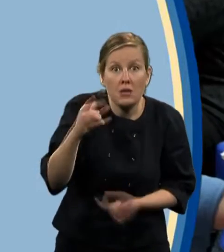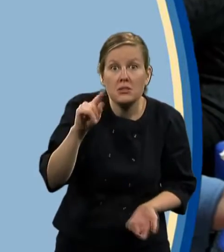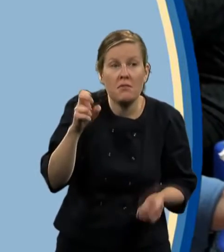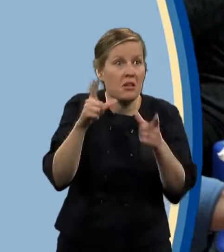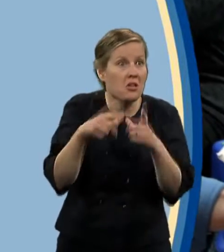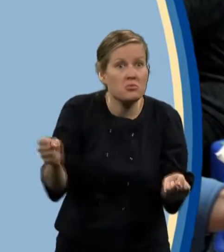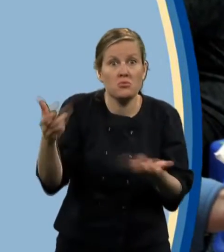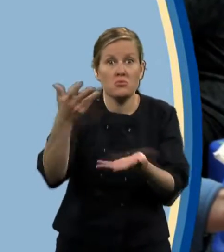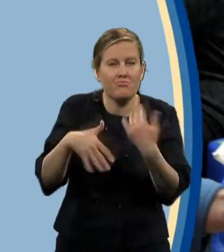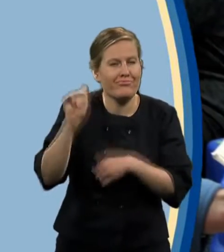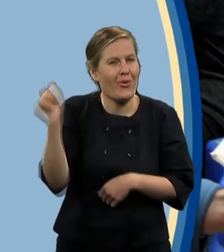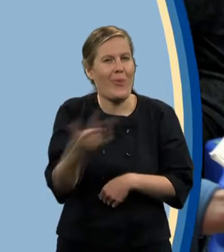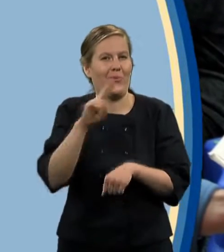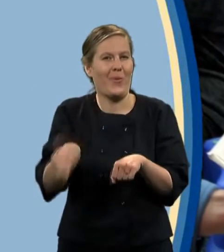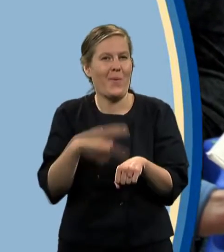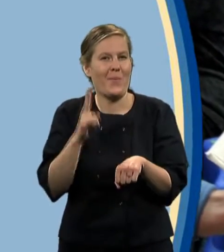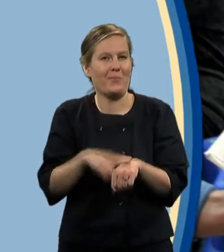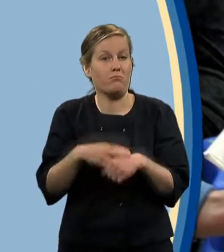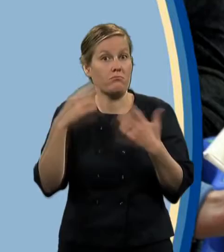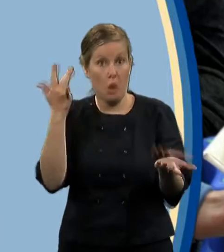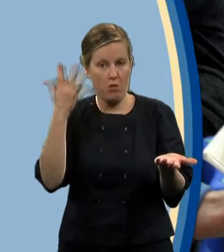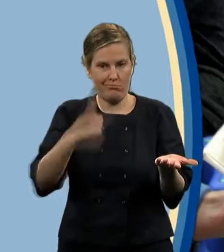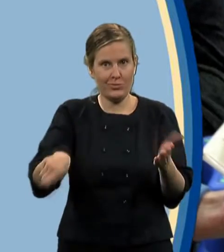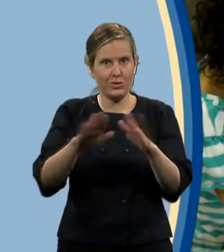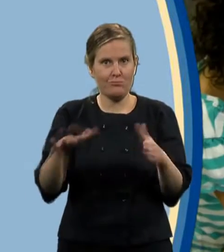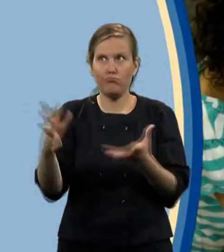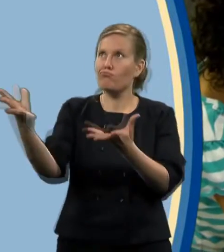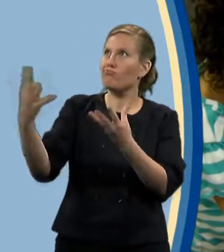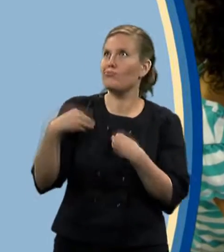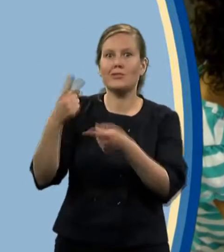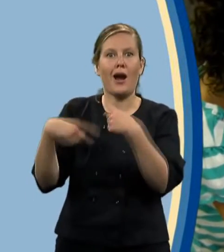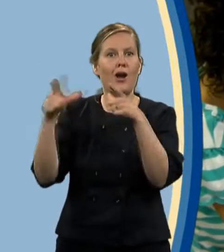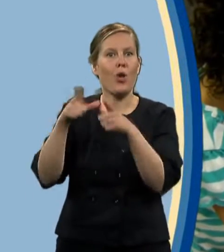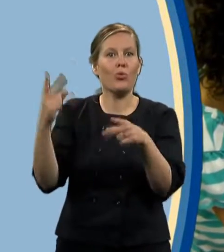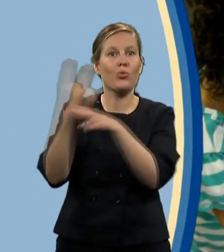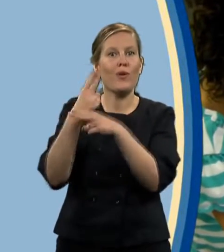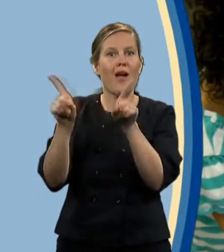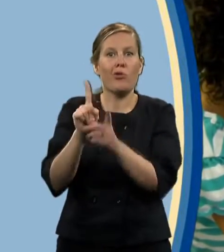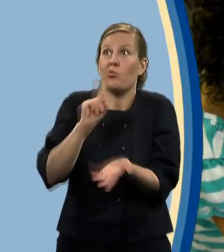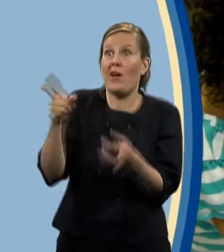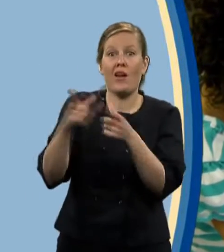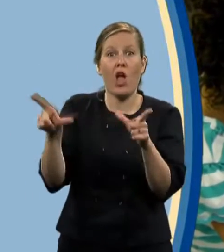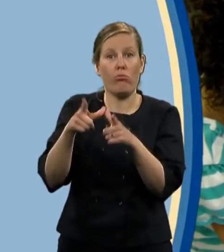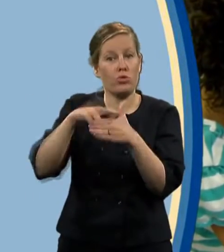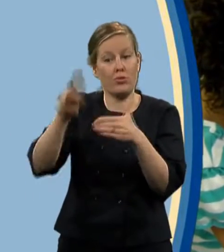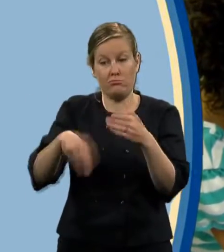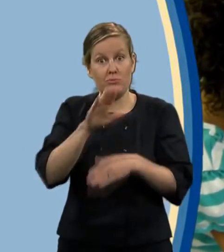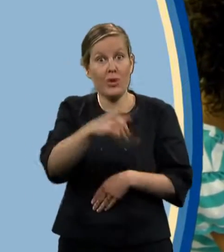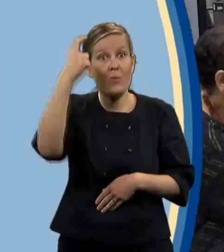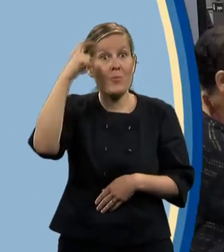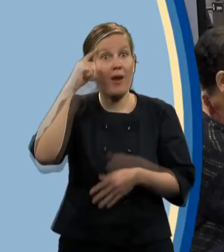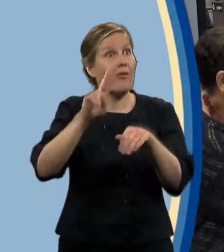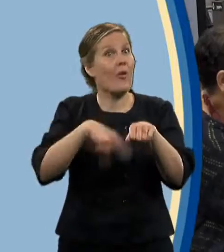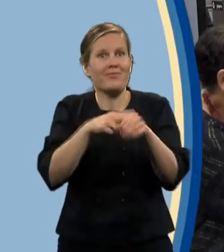too, cognitively, linguistically, socially normal. These children took the sign language, used it as a real language, the brain